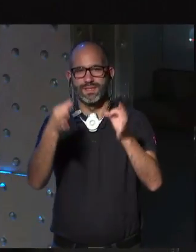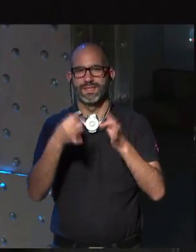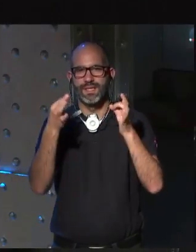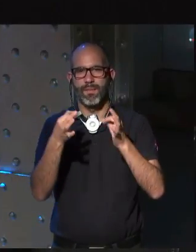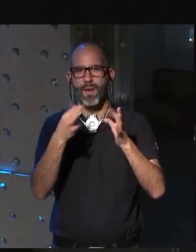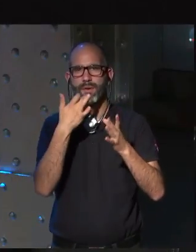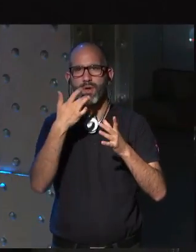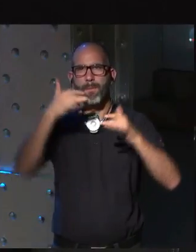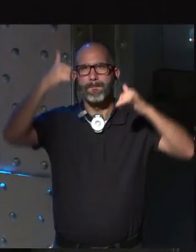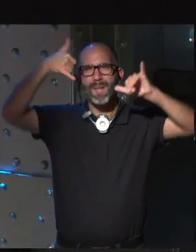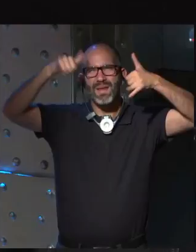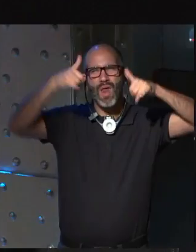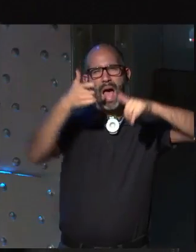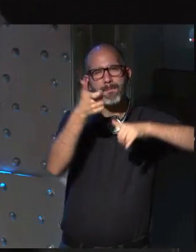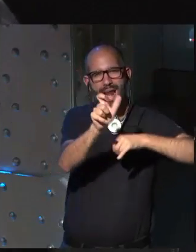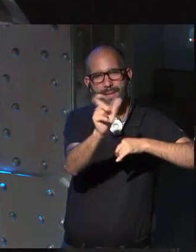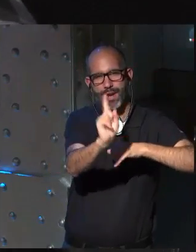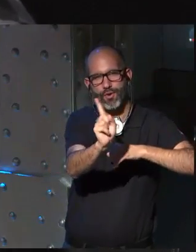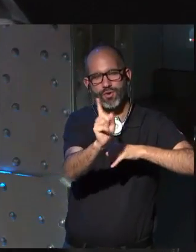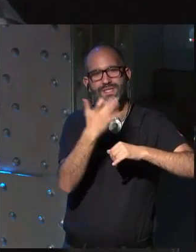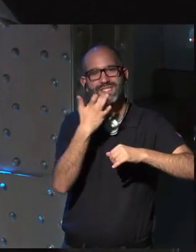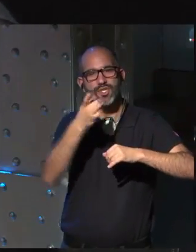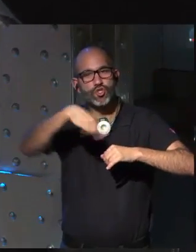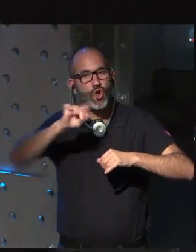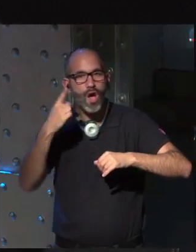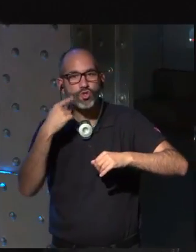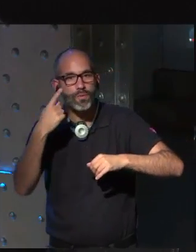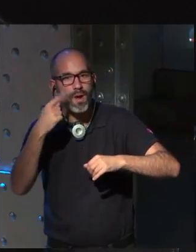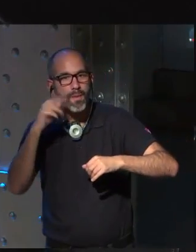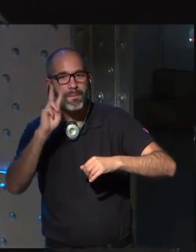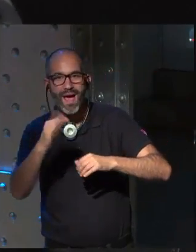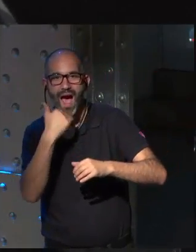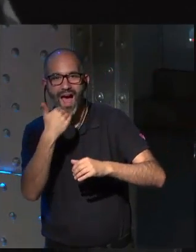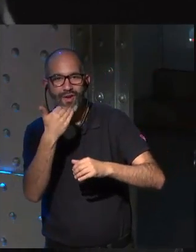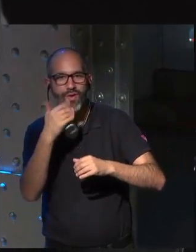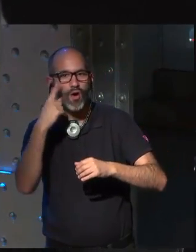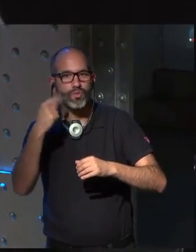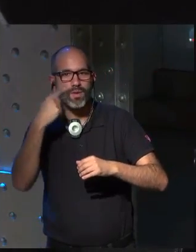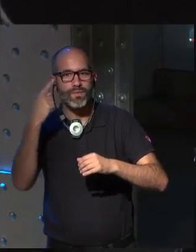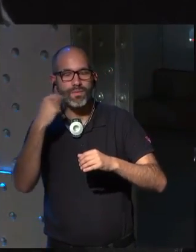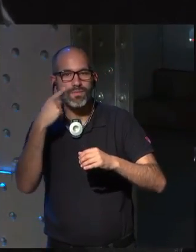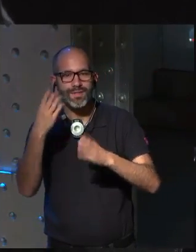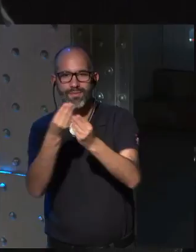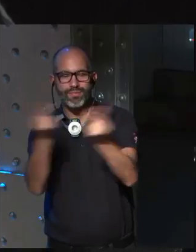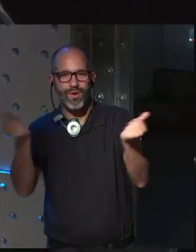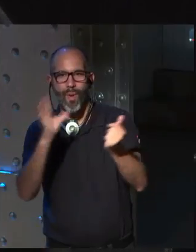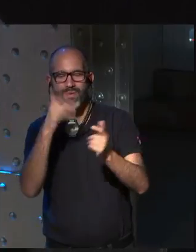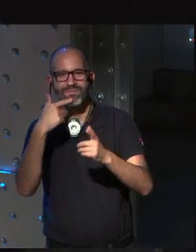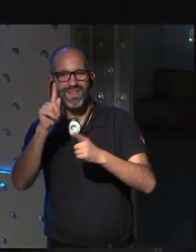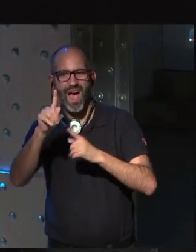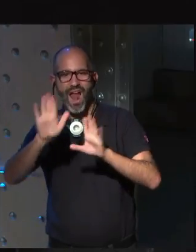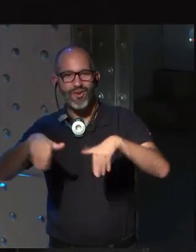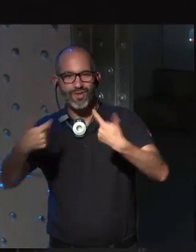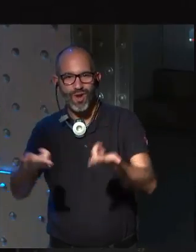happens. Rather than being manipulated, when we get used to seeing something, it stops existing. We need a